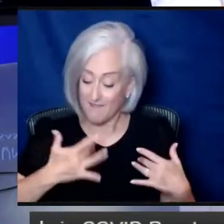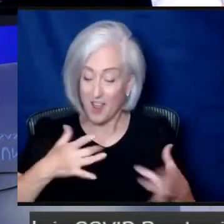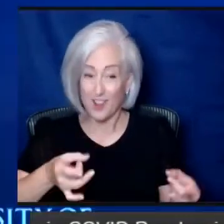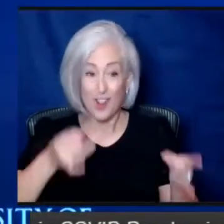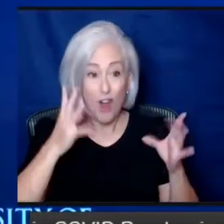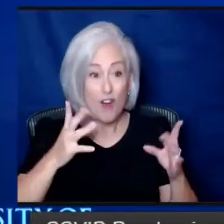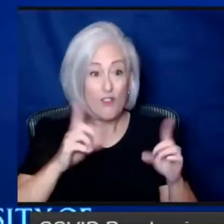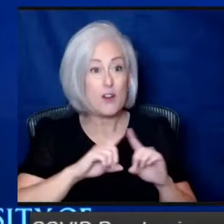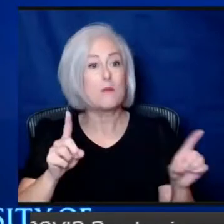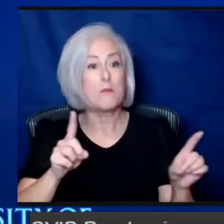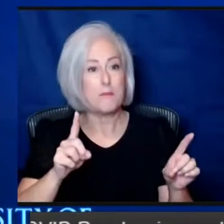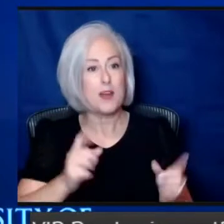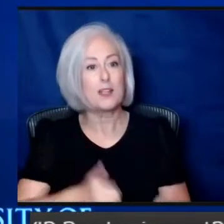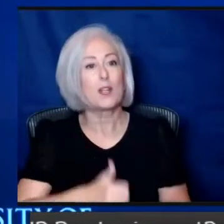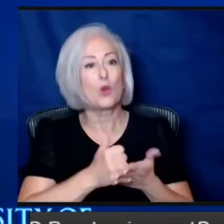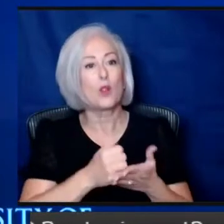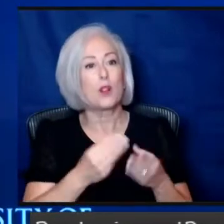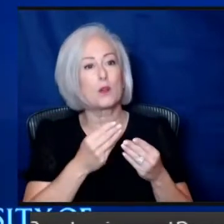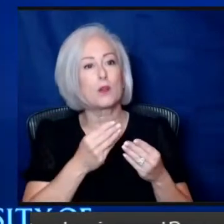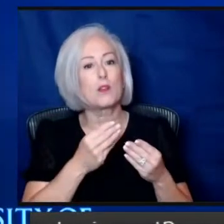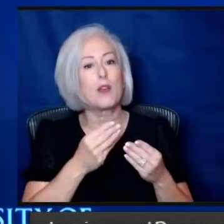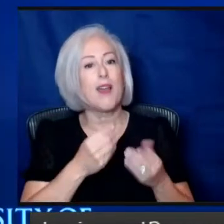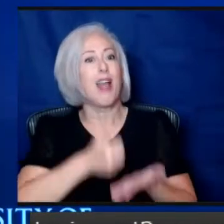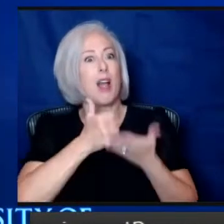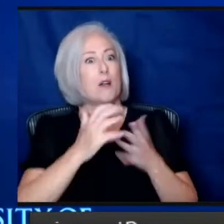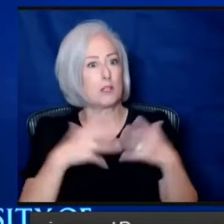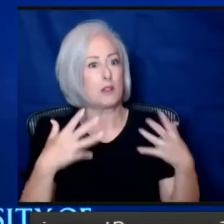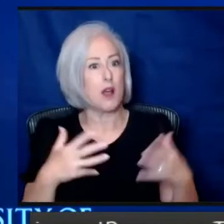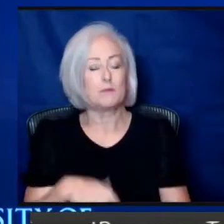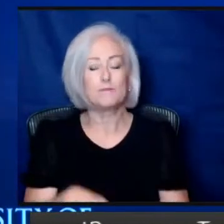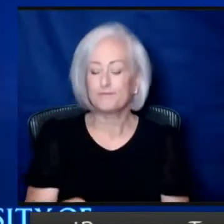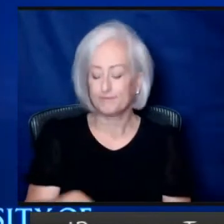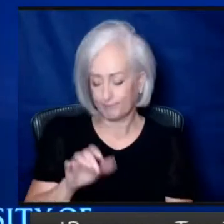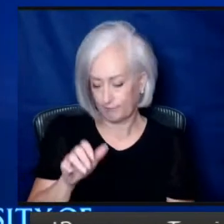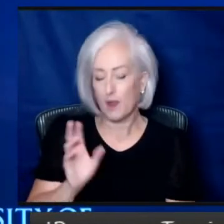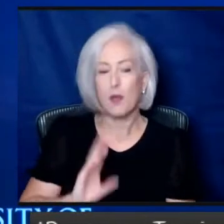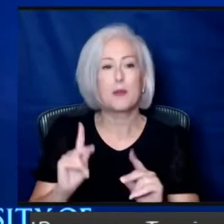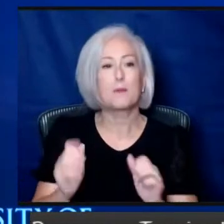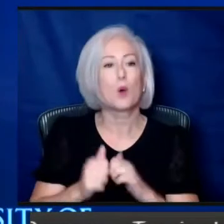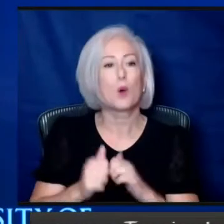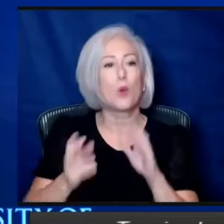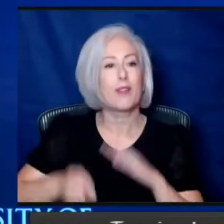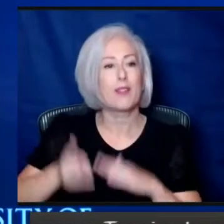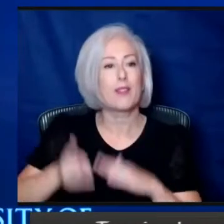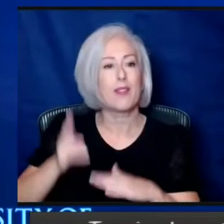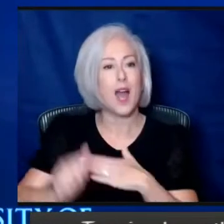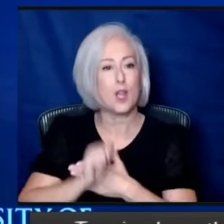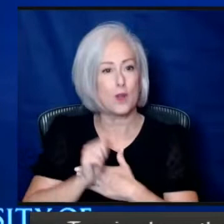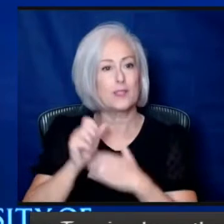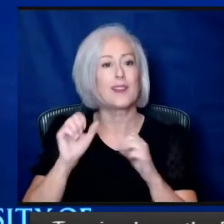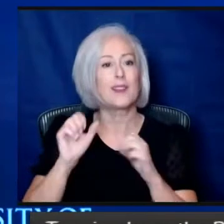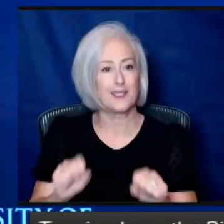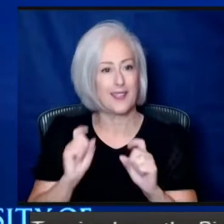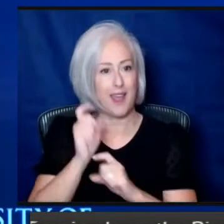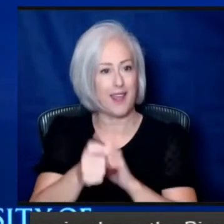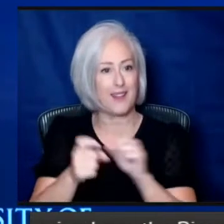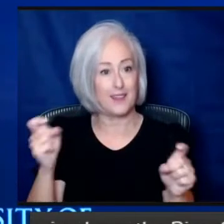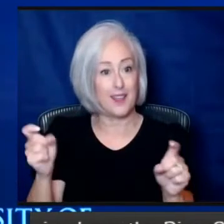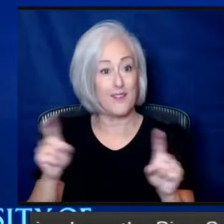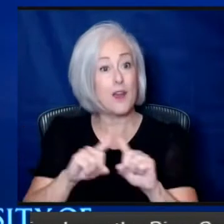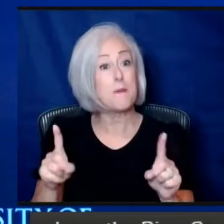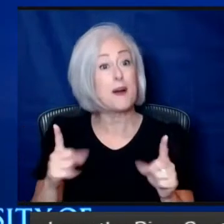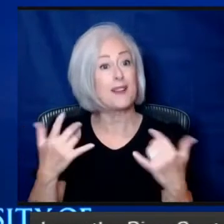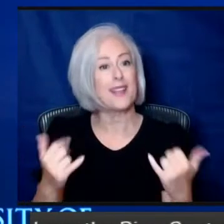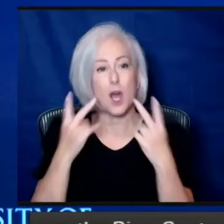historically been able to use, mostly for those people at high risk. Yeah. We still are able to give some of that out, but also understand as we see new variants,